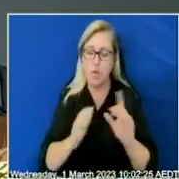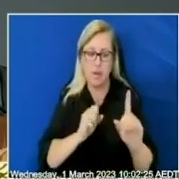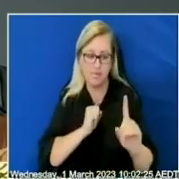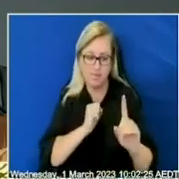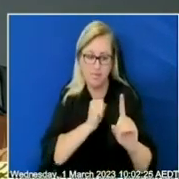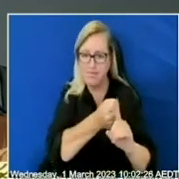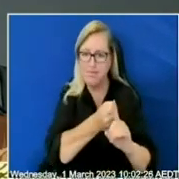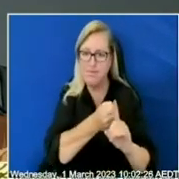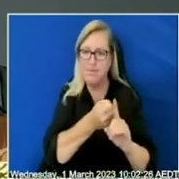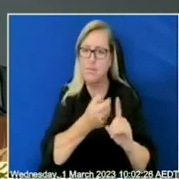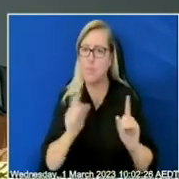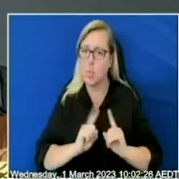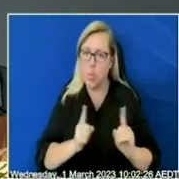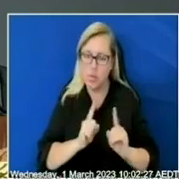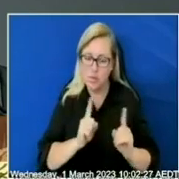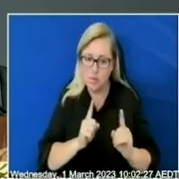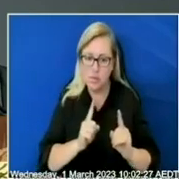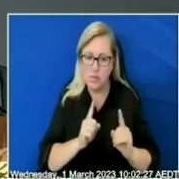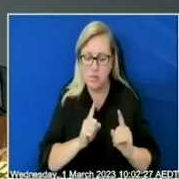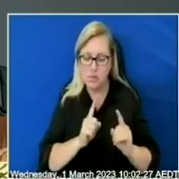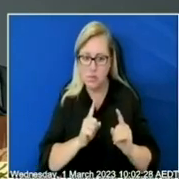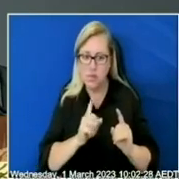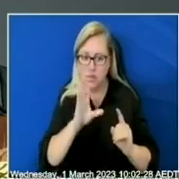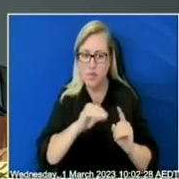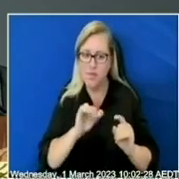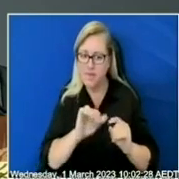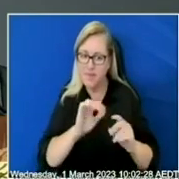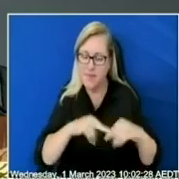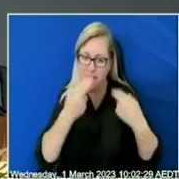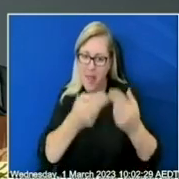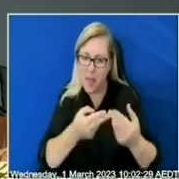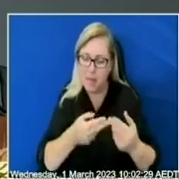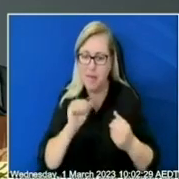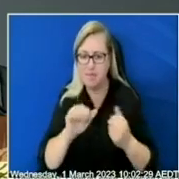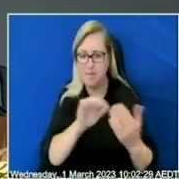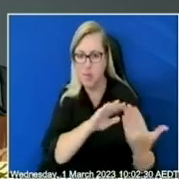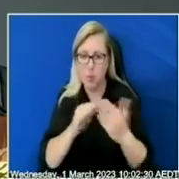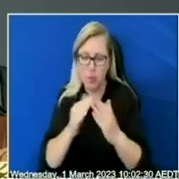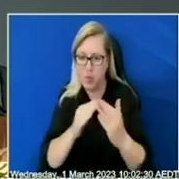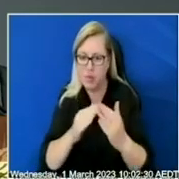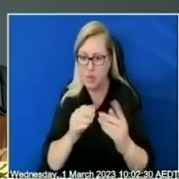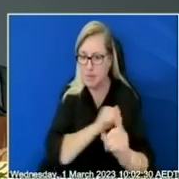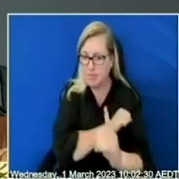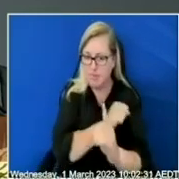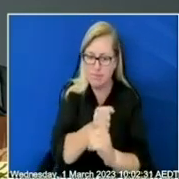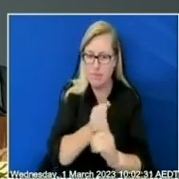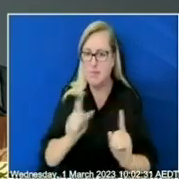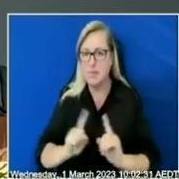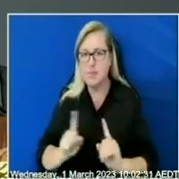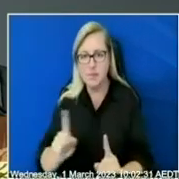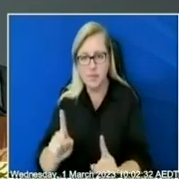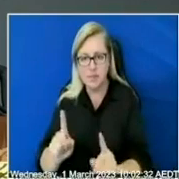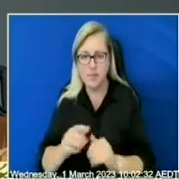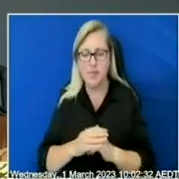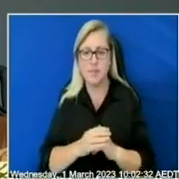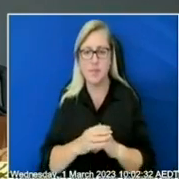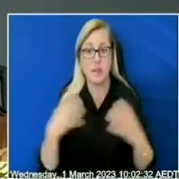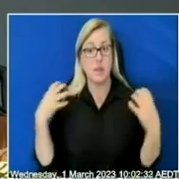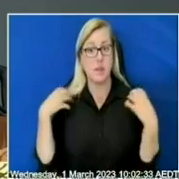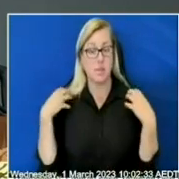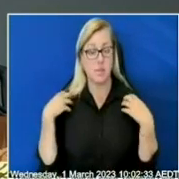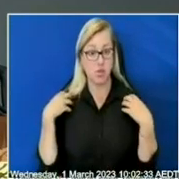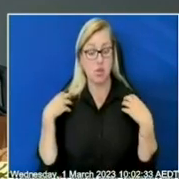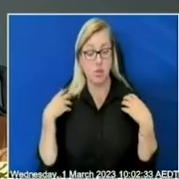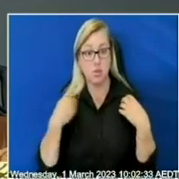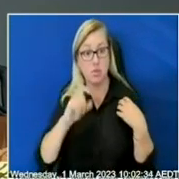them, their families and their community. The Commission will hear some evidence also from